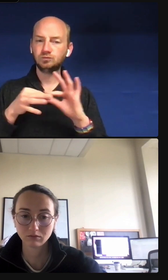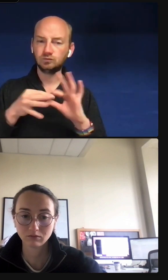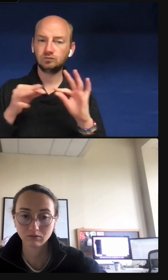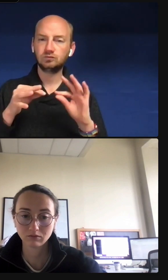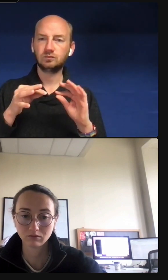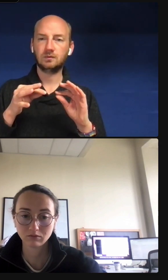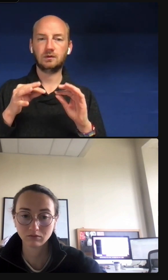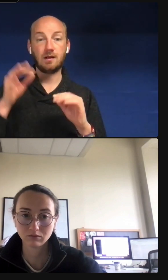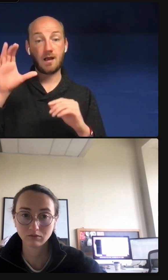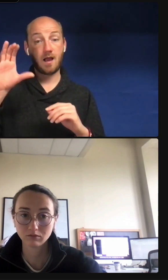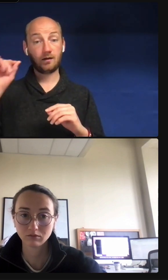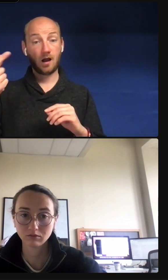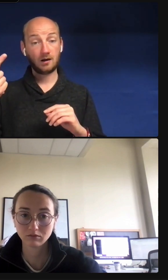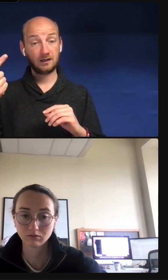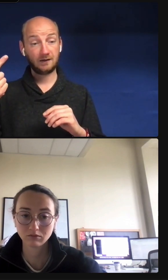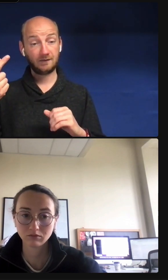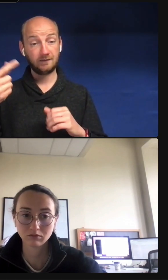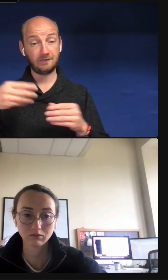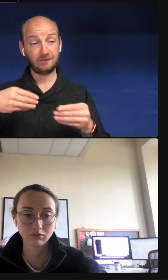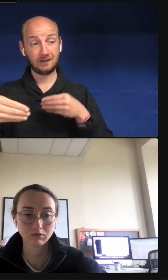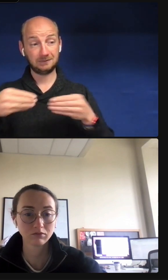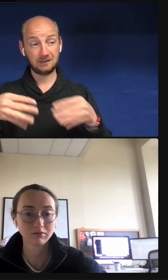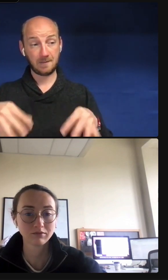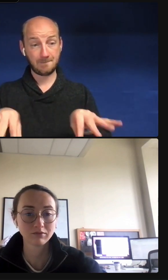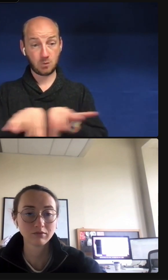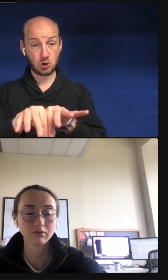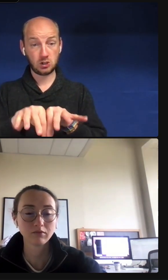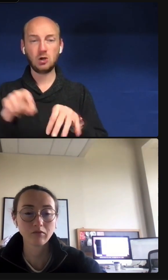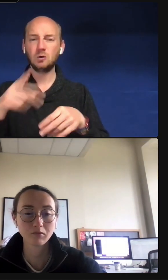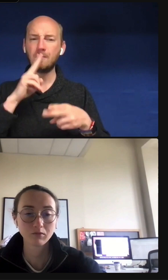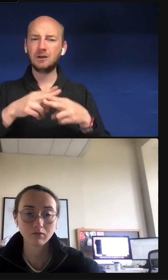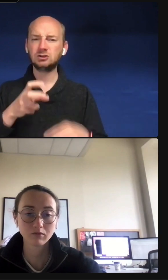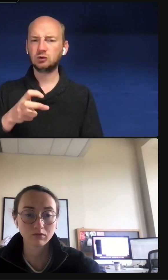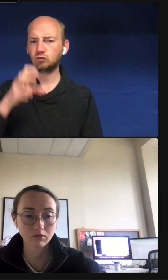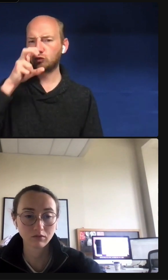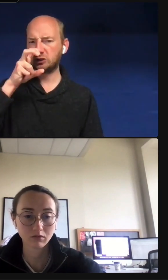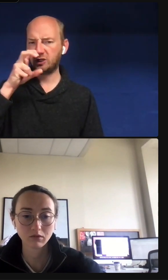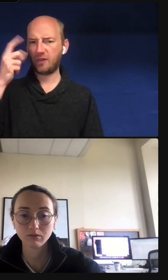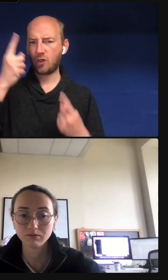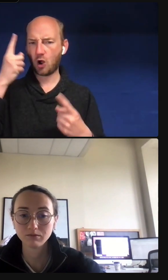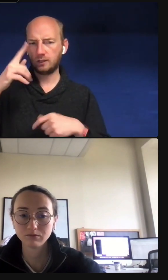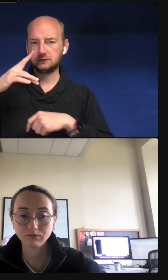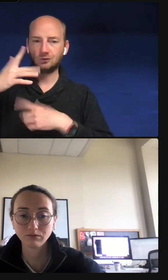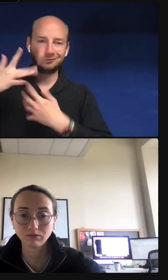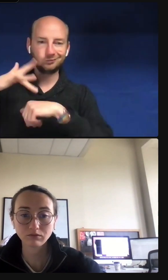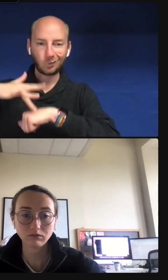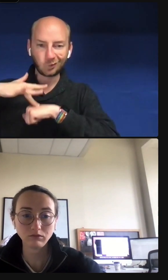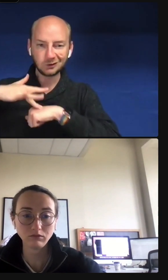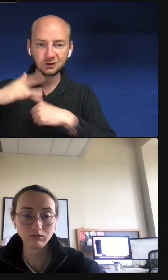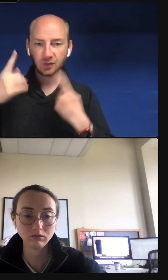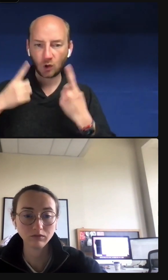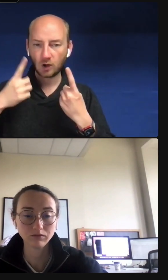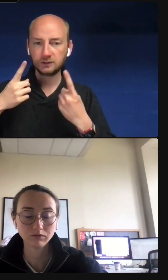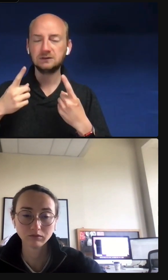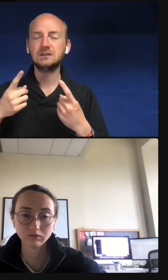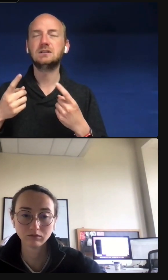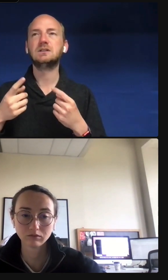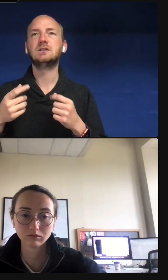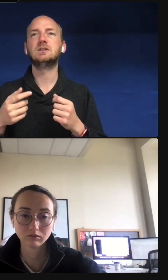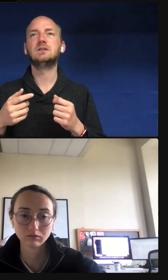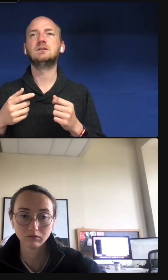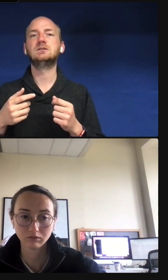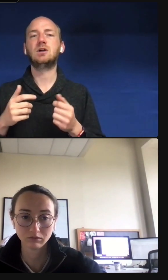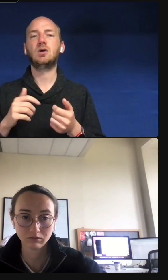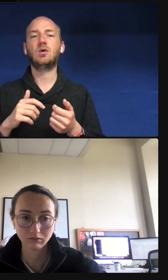you mentioned like rigid thoughts. So I take it to be more a question about like the difference between being flexible about our